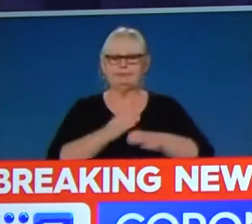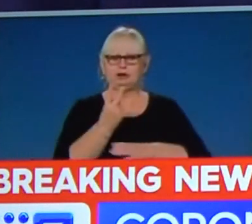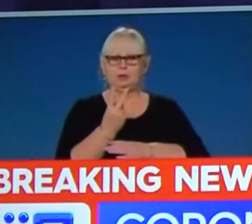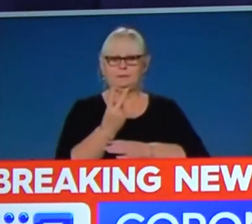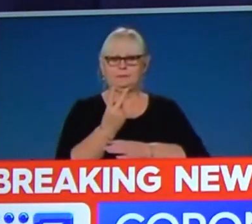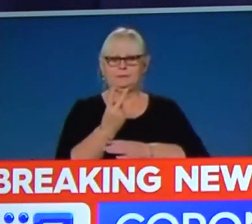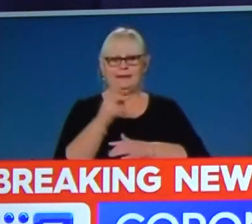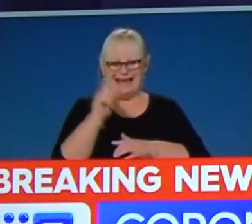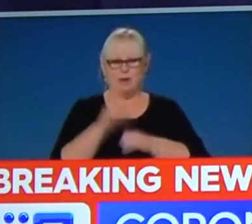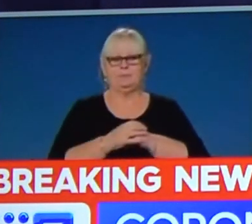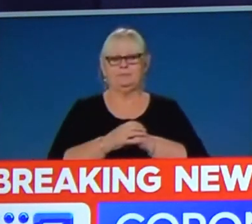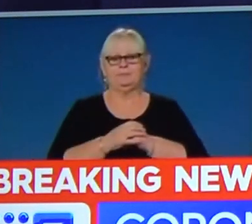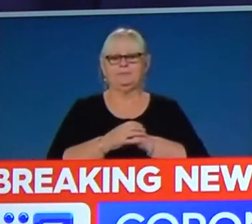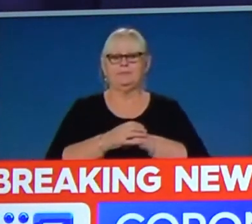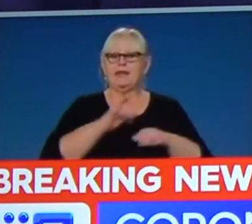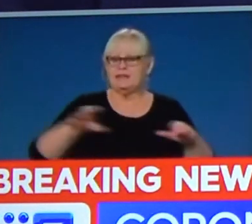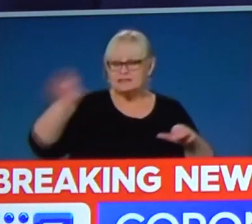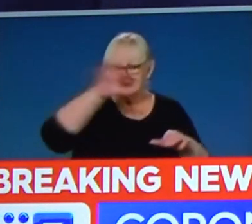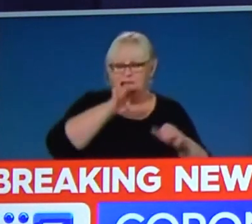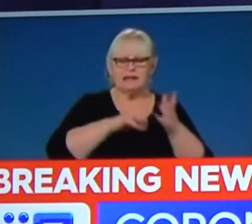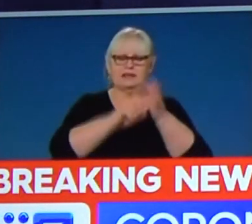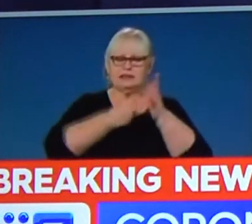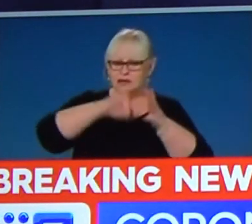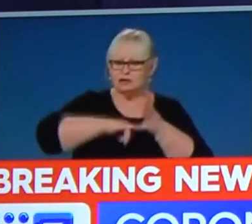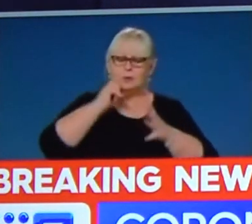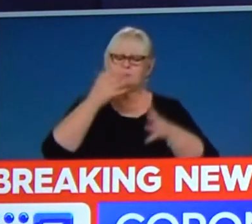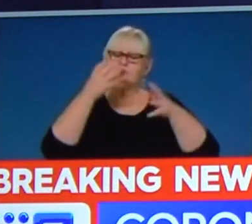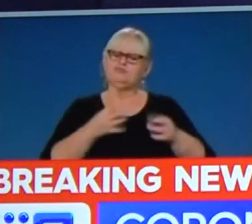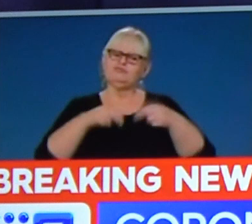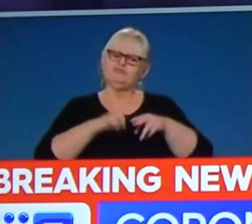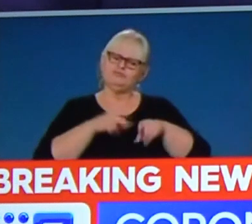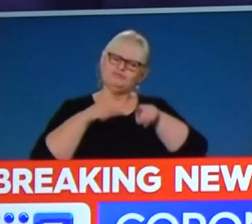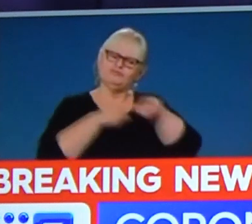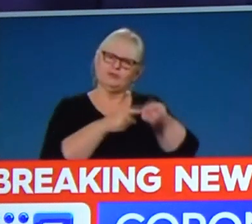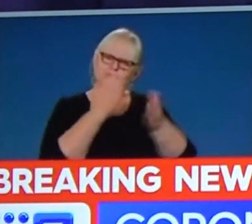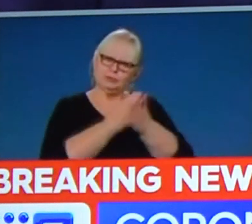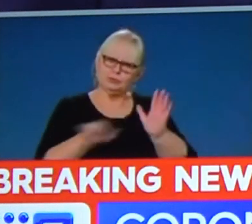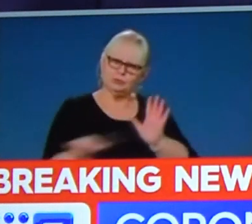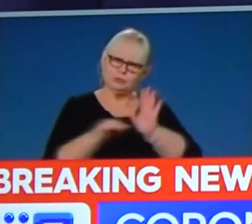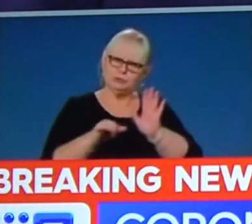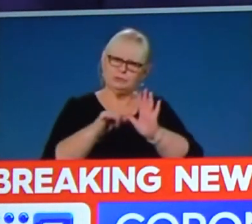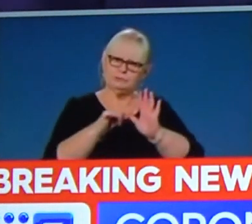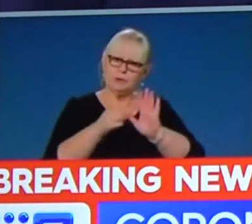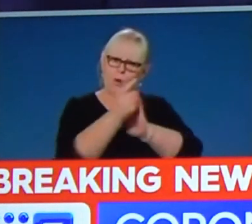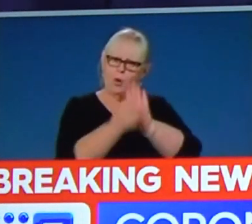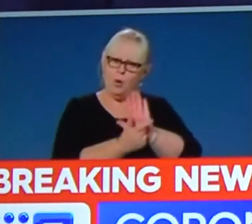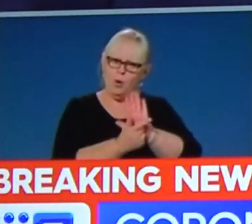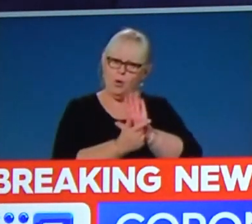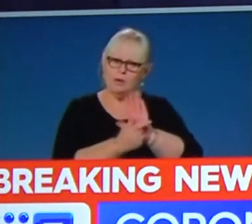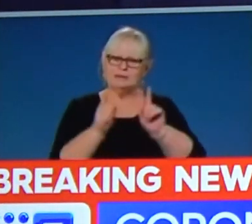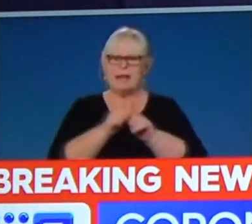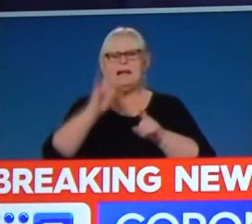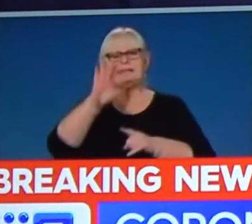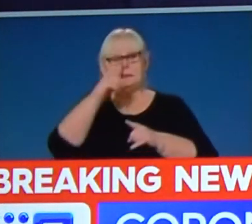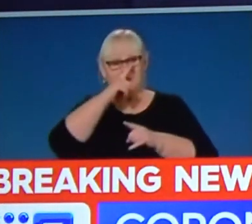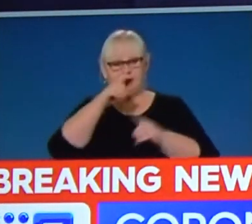gathering. States and territories will determine whether they proceed to make this an enforceable limit in the same way that the